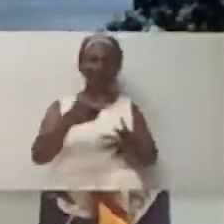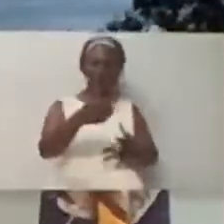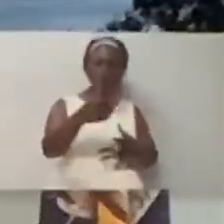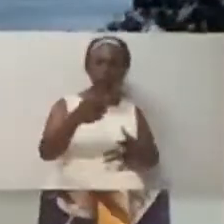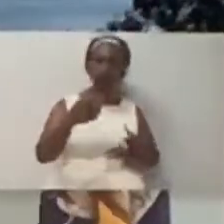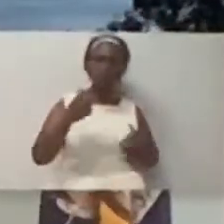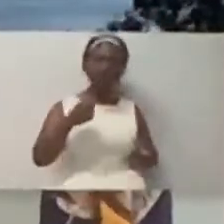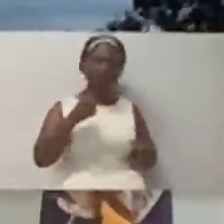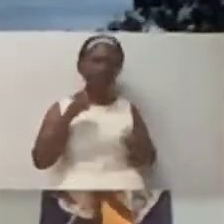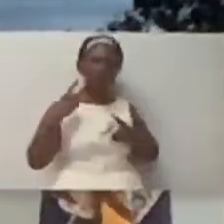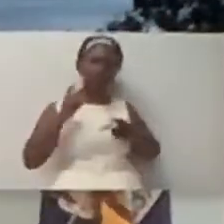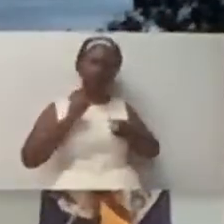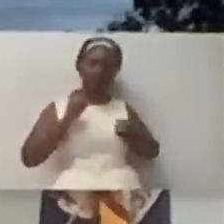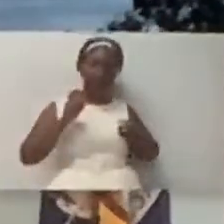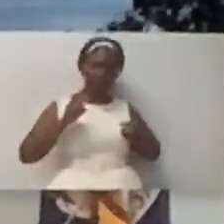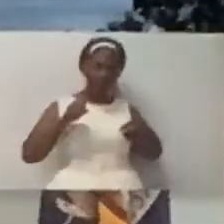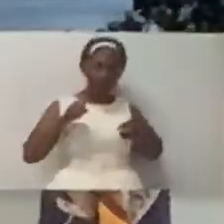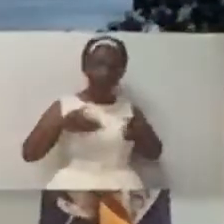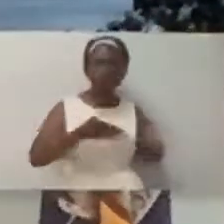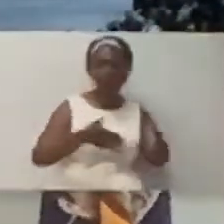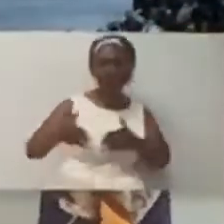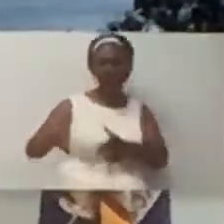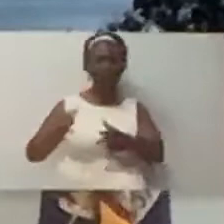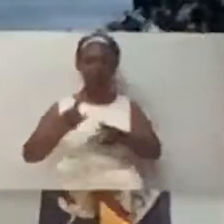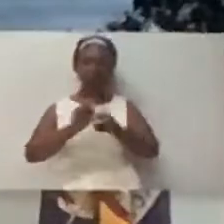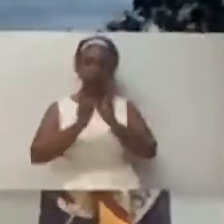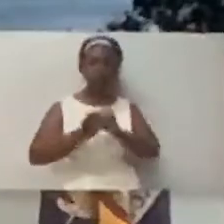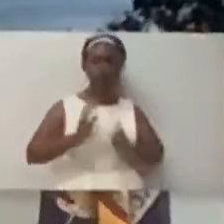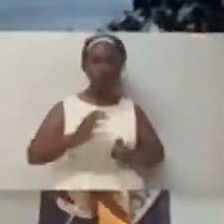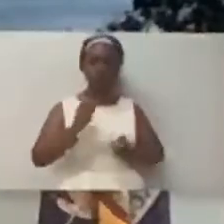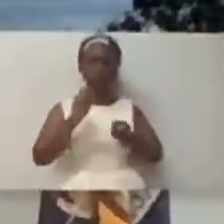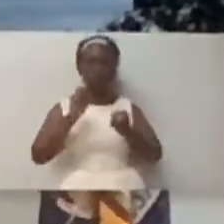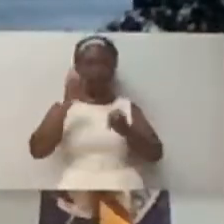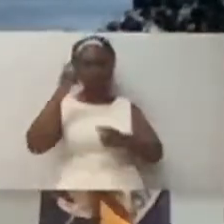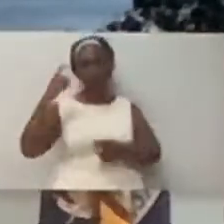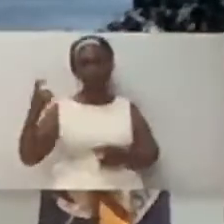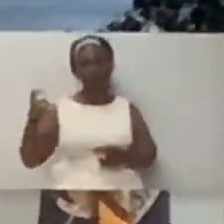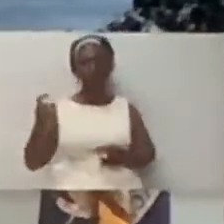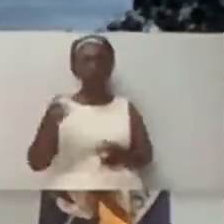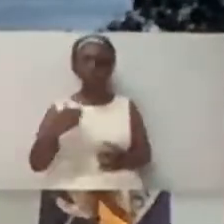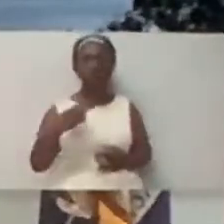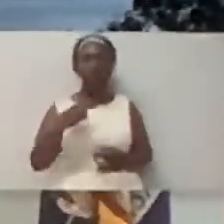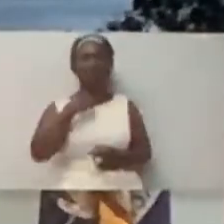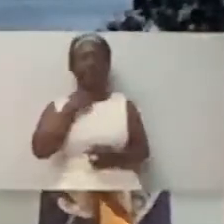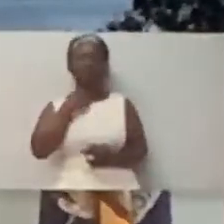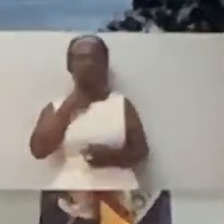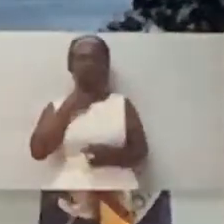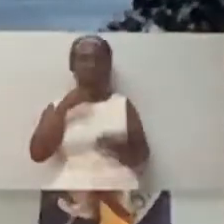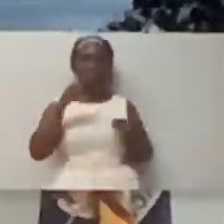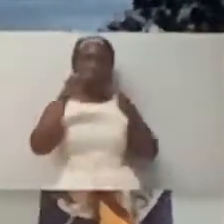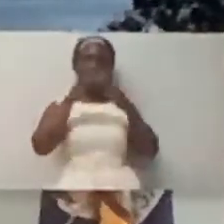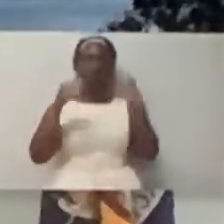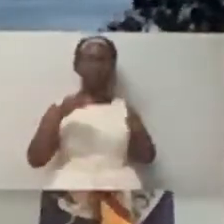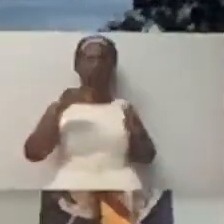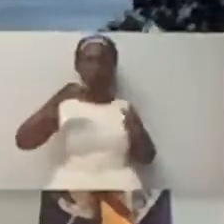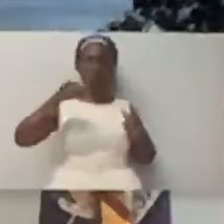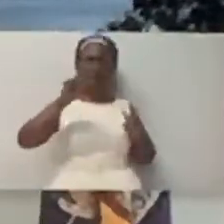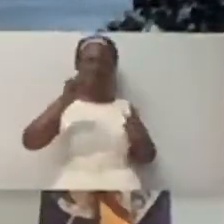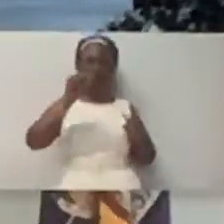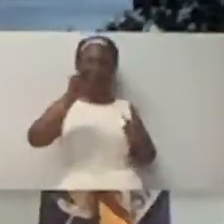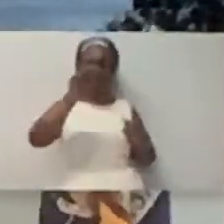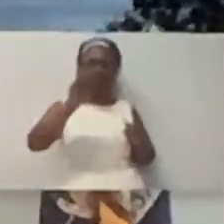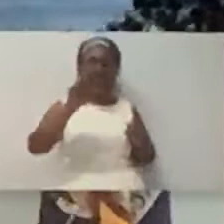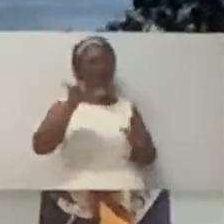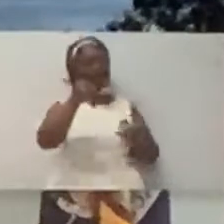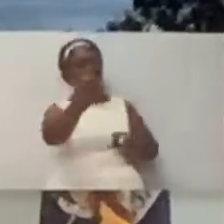path to achieve our dreams. In a moment's notice, we were forced to adapt to life in quarantine. Although disappointing, changing your course of